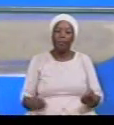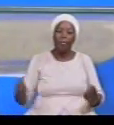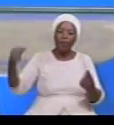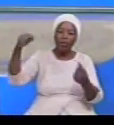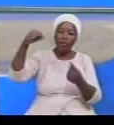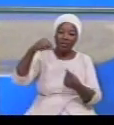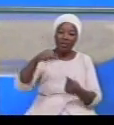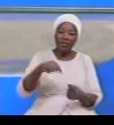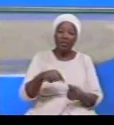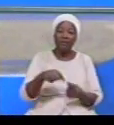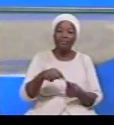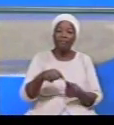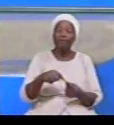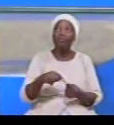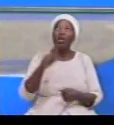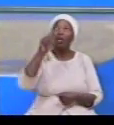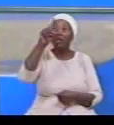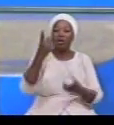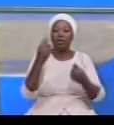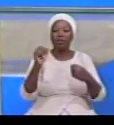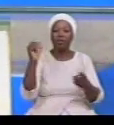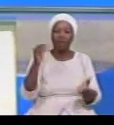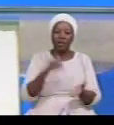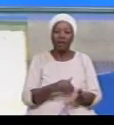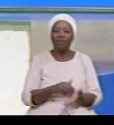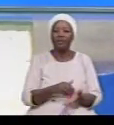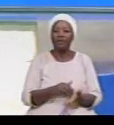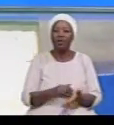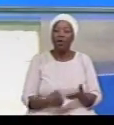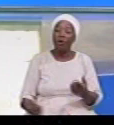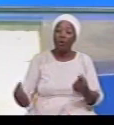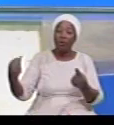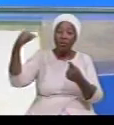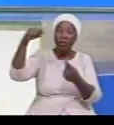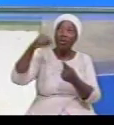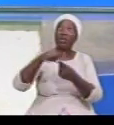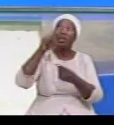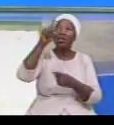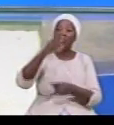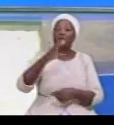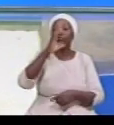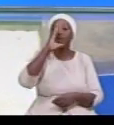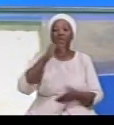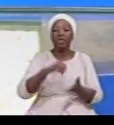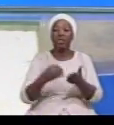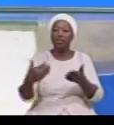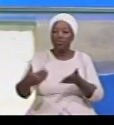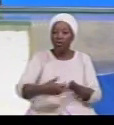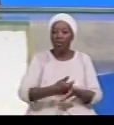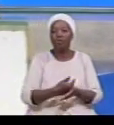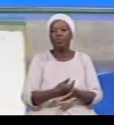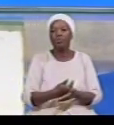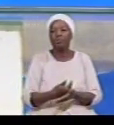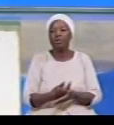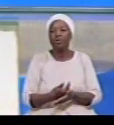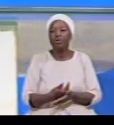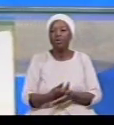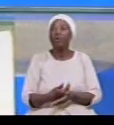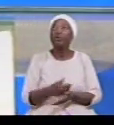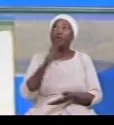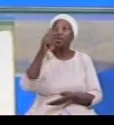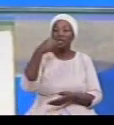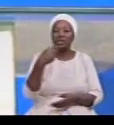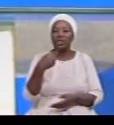until he comes again, until he drinks it new, he says,